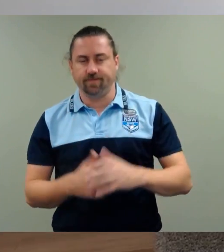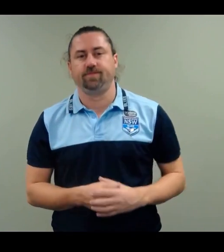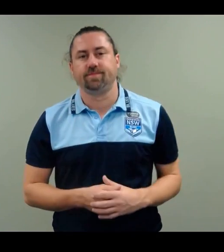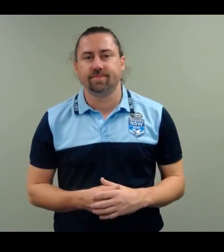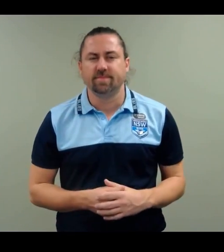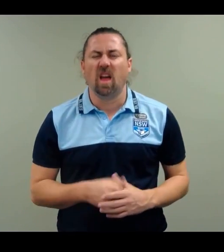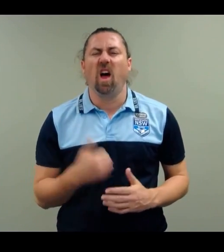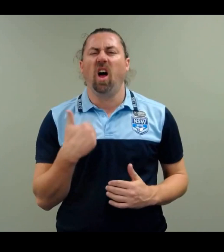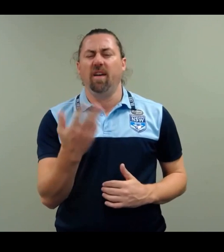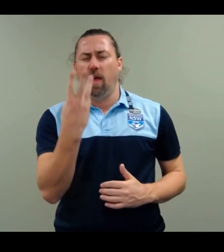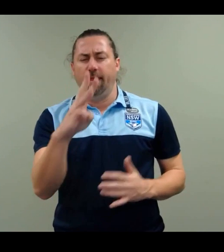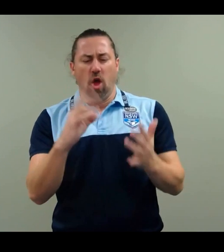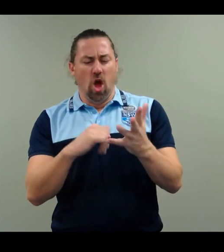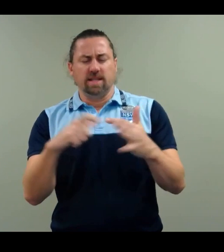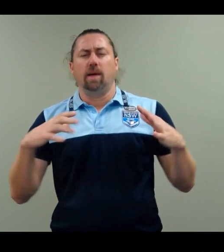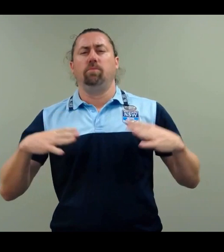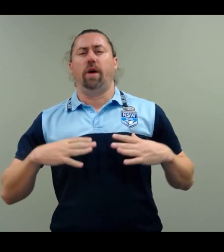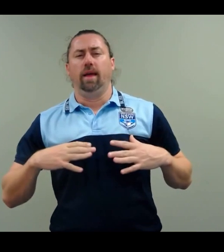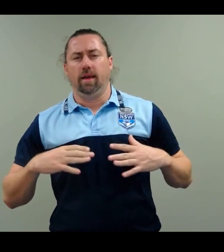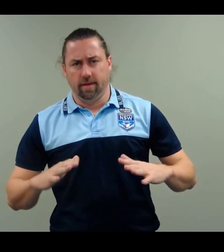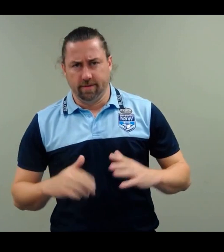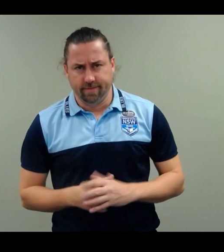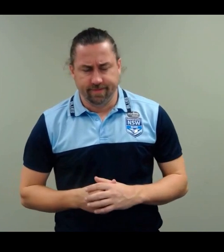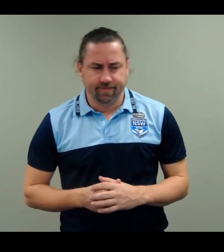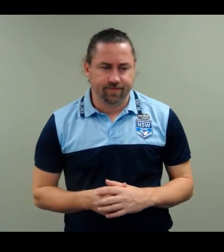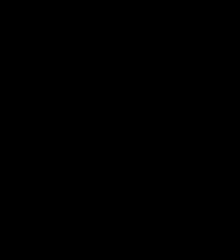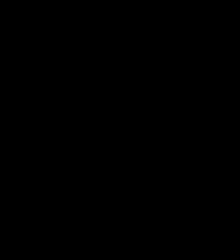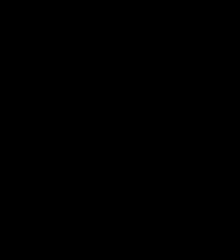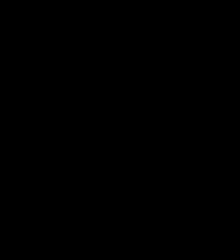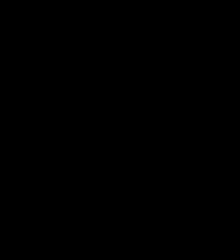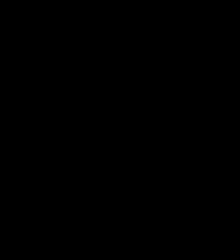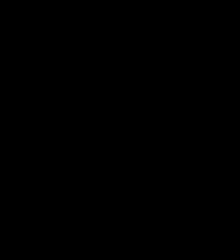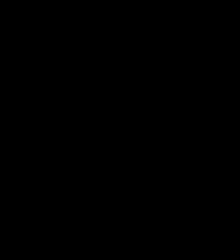Great work. Let's have 30 seconds of rest.